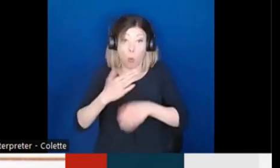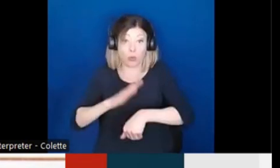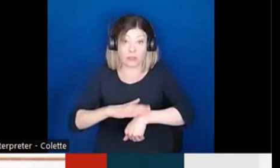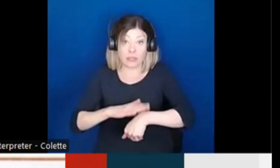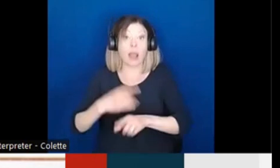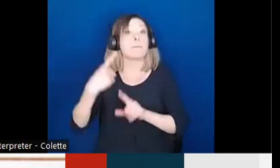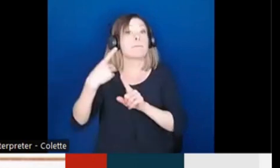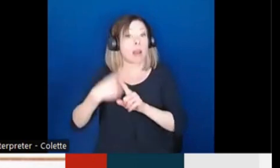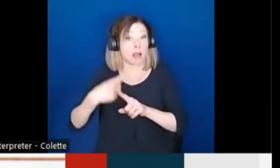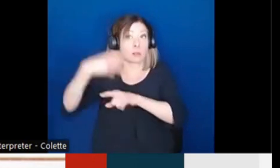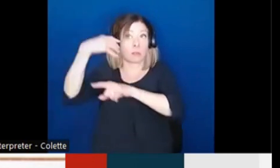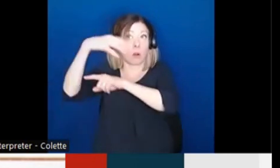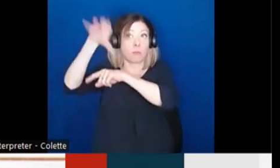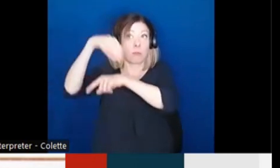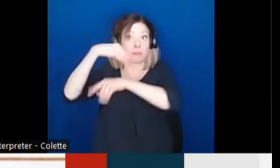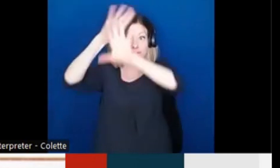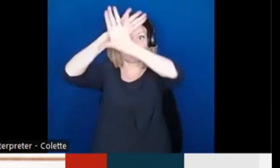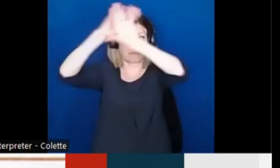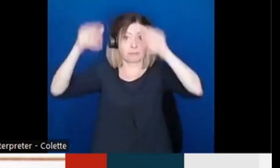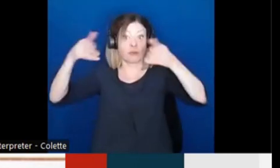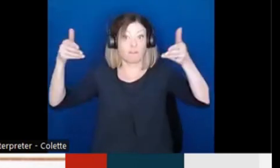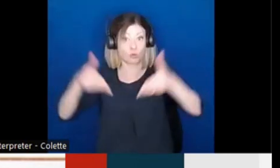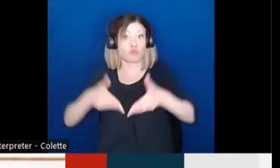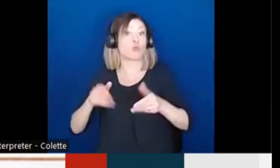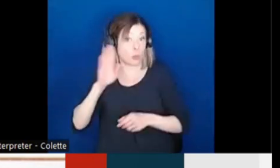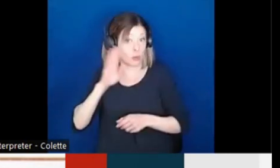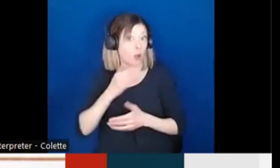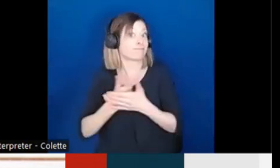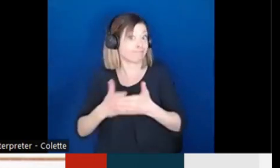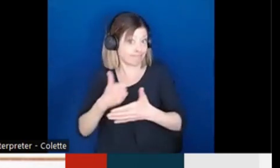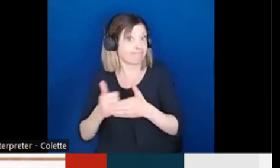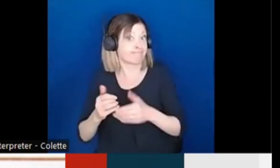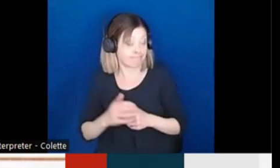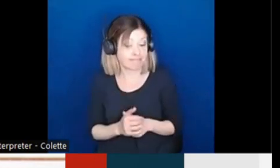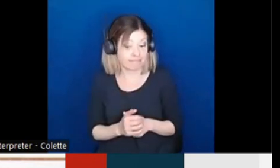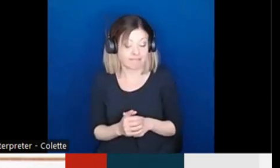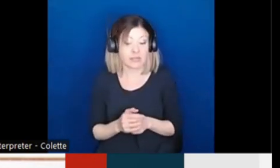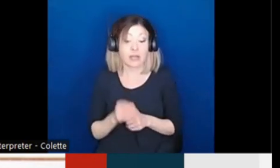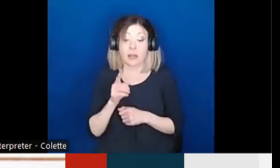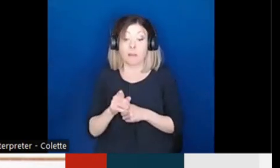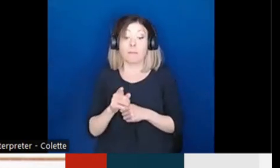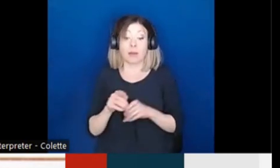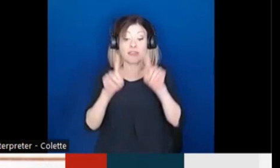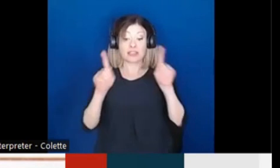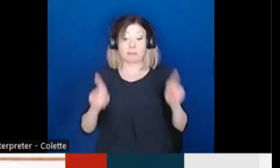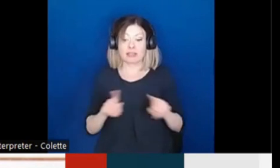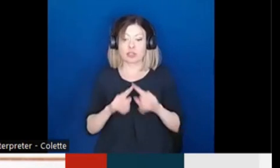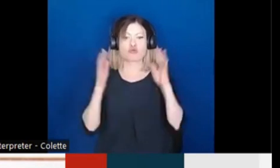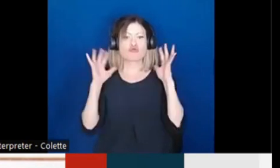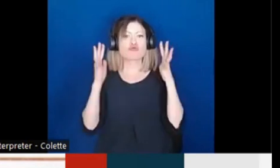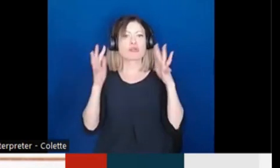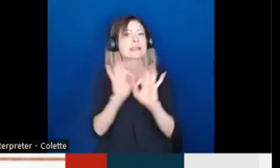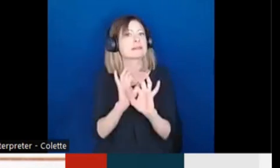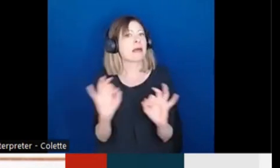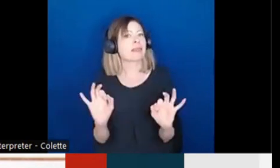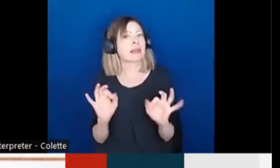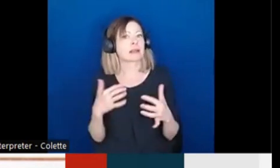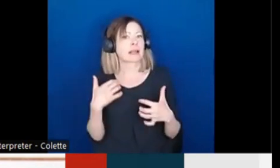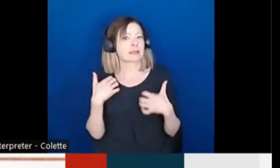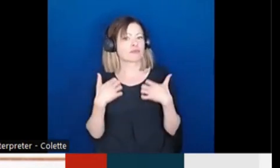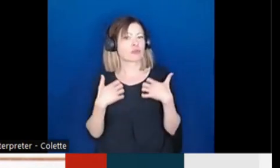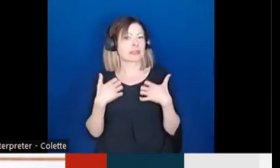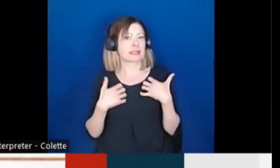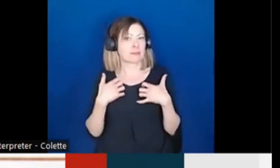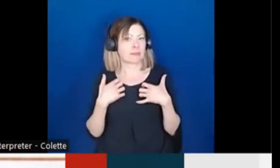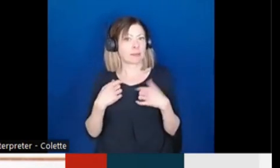bell. Now you'll see in this picture there are no trees, and that is quite interesting because there wouldn't have been trees around at